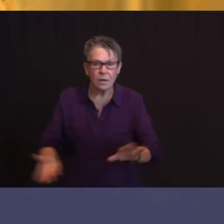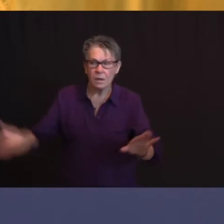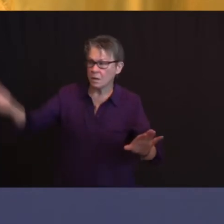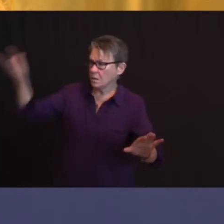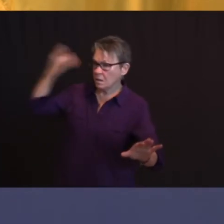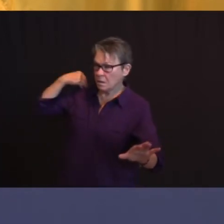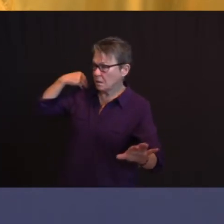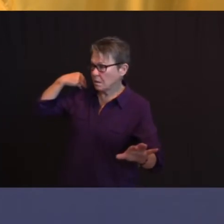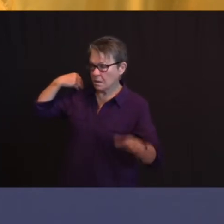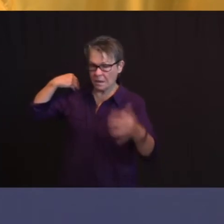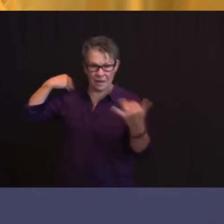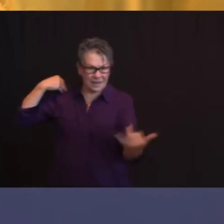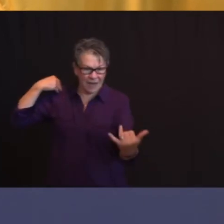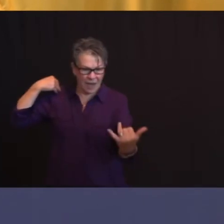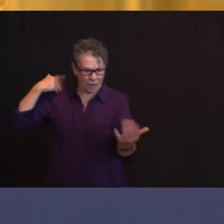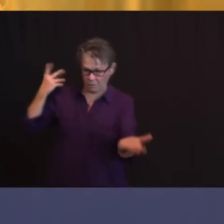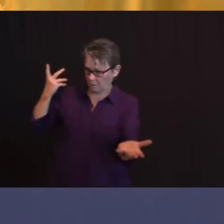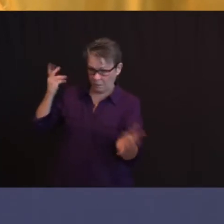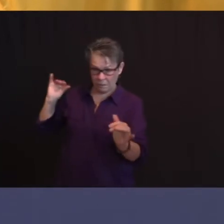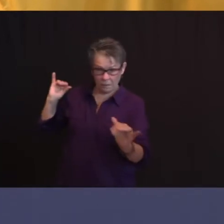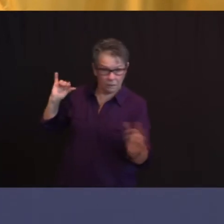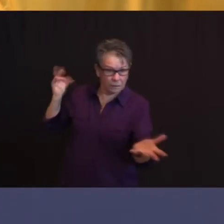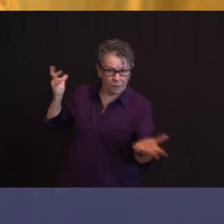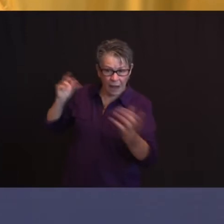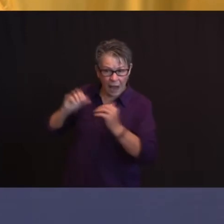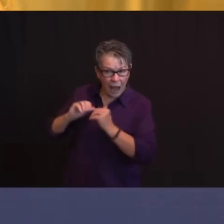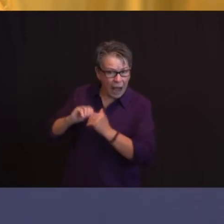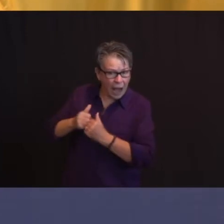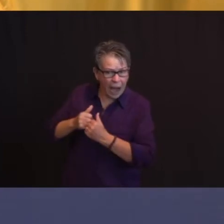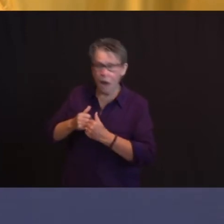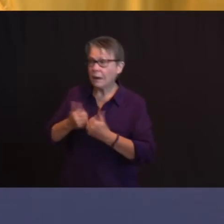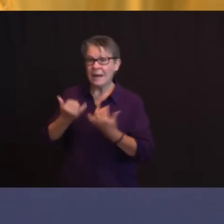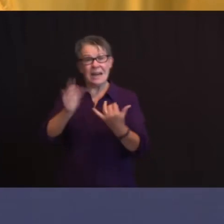utterly different testing capacity and regime, can be misleading.